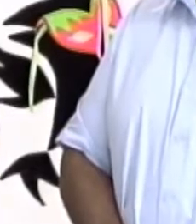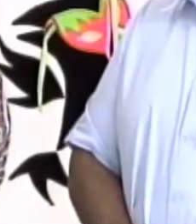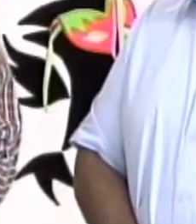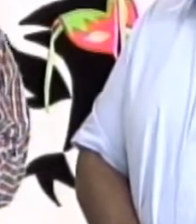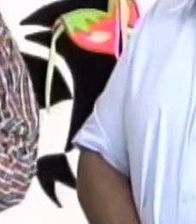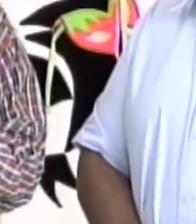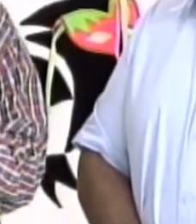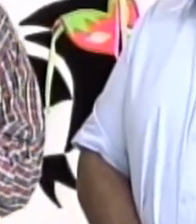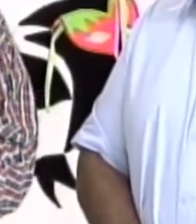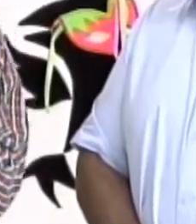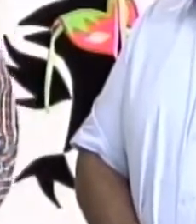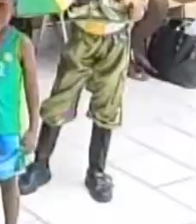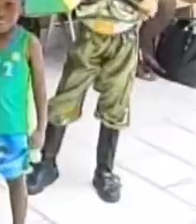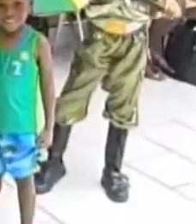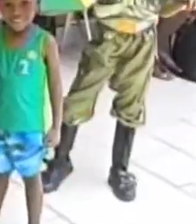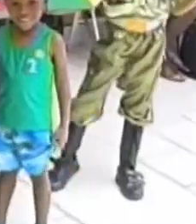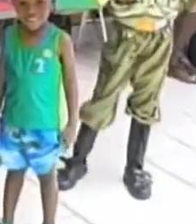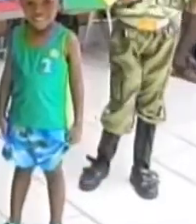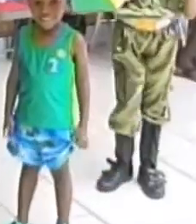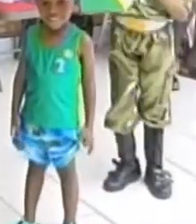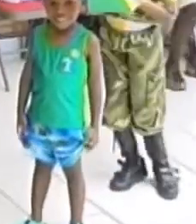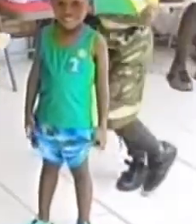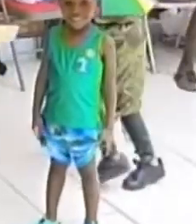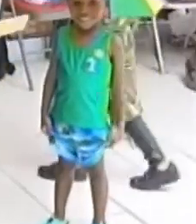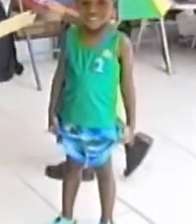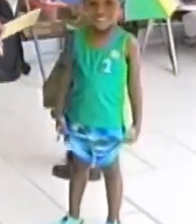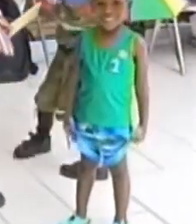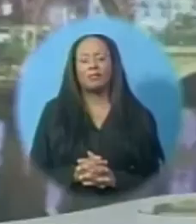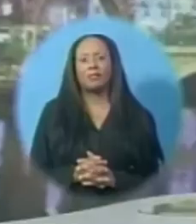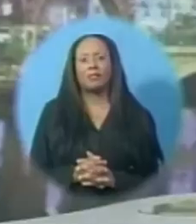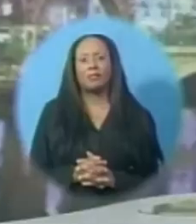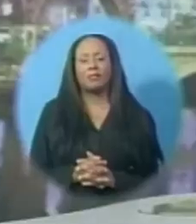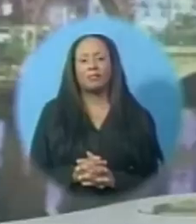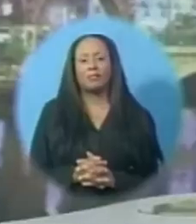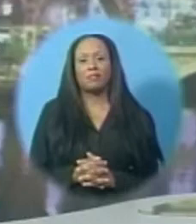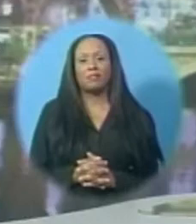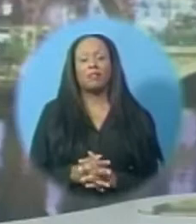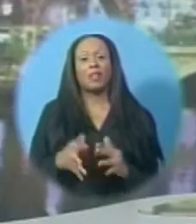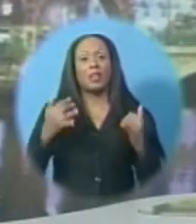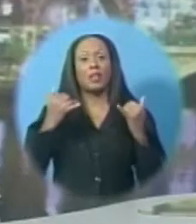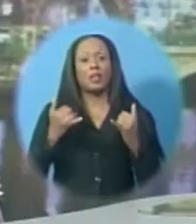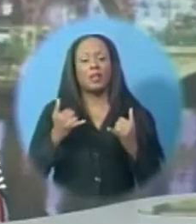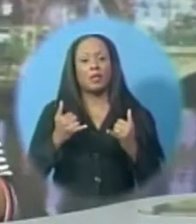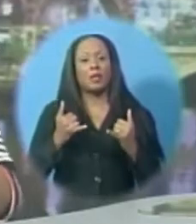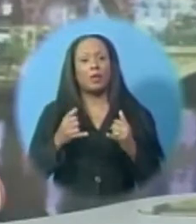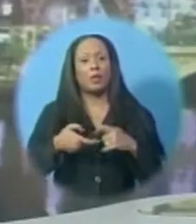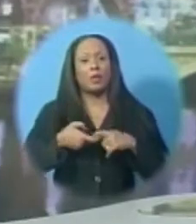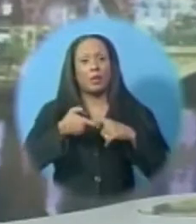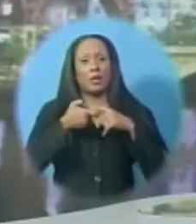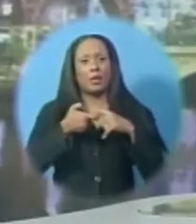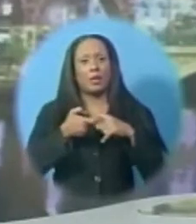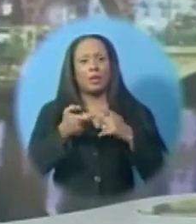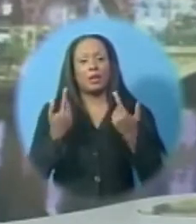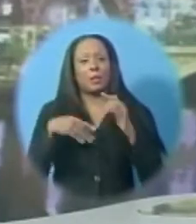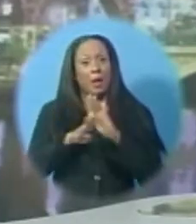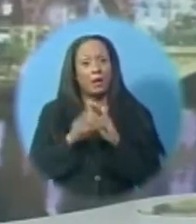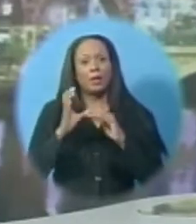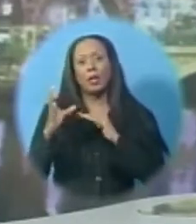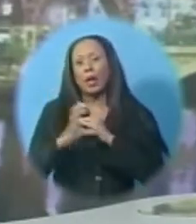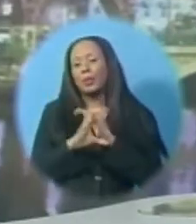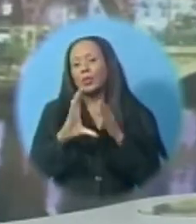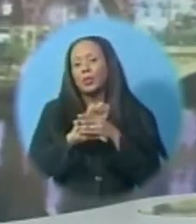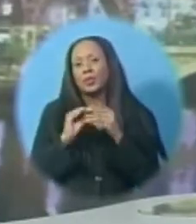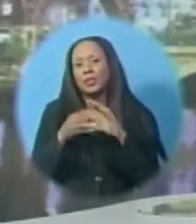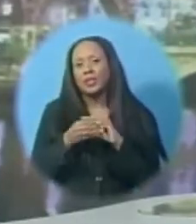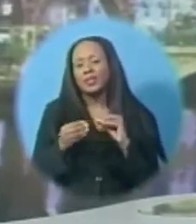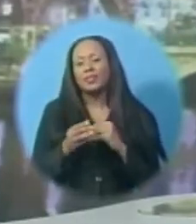We. I think it's going to do well. Lorna Jones, CBC News. Thanks, Lorna. When we come back, a look at news making headlines